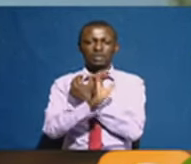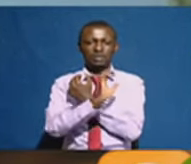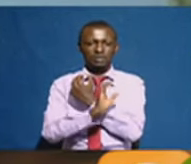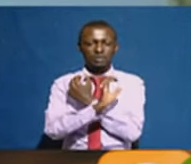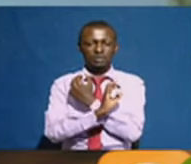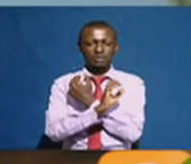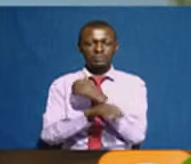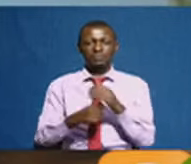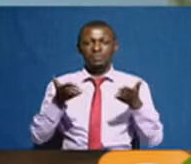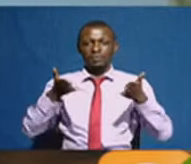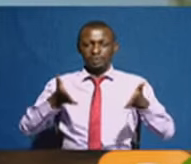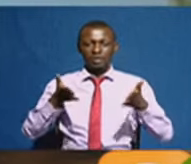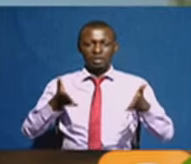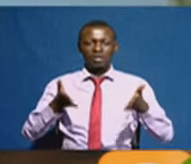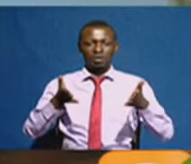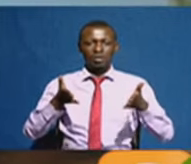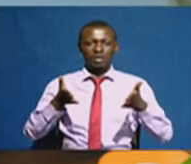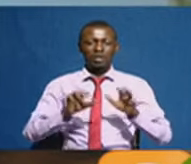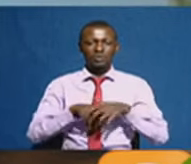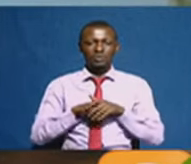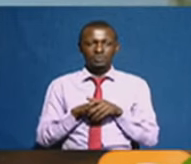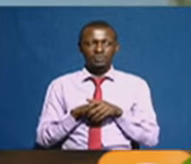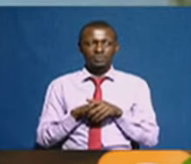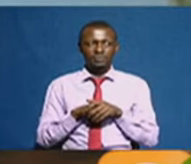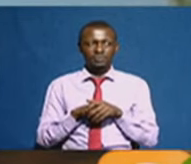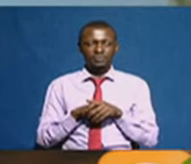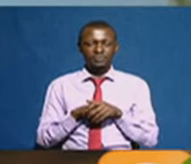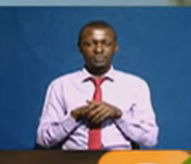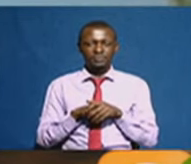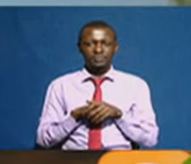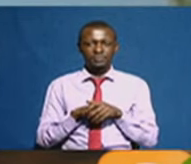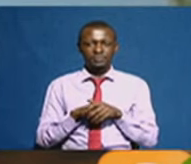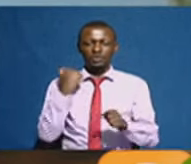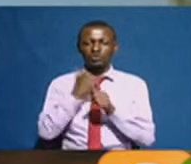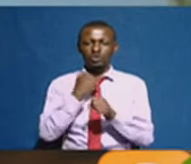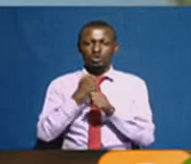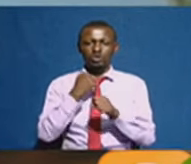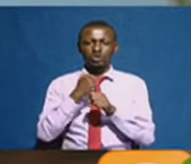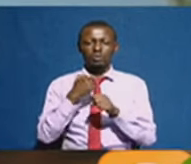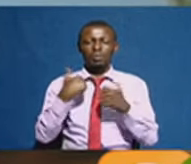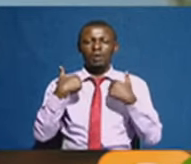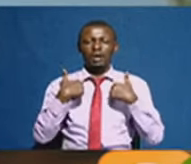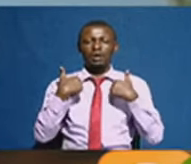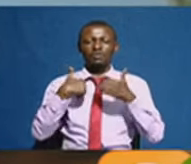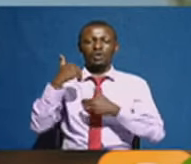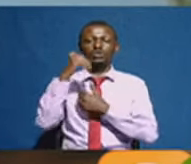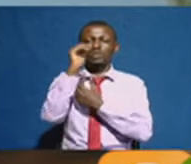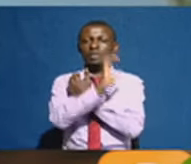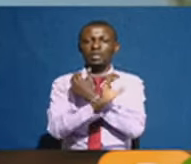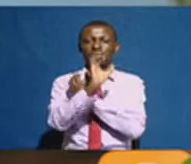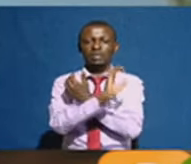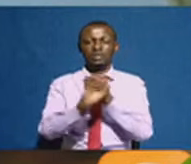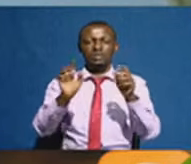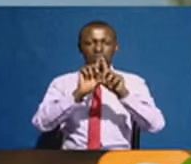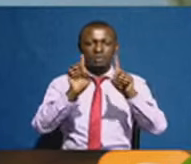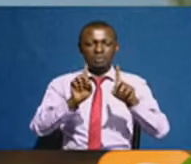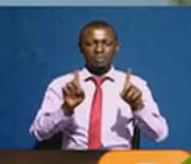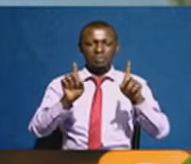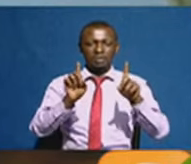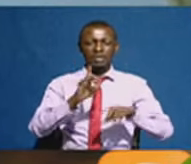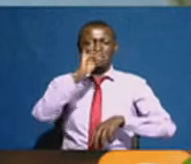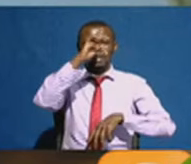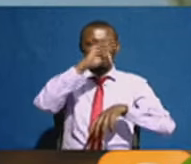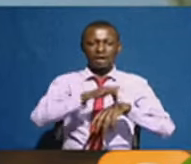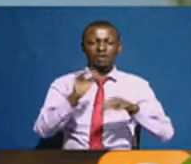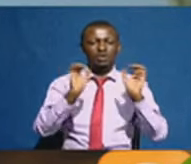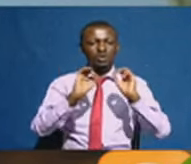are now into this business of creating jobs outside there, but it should not be at the cost